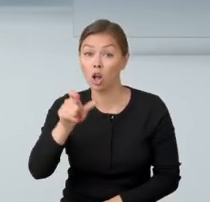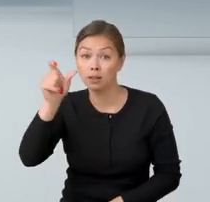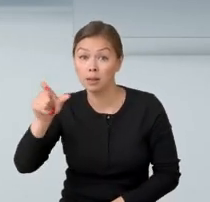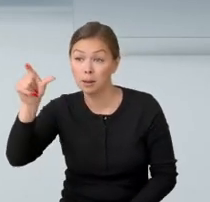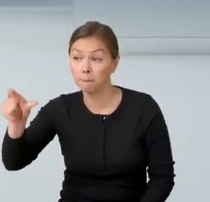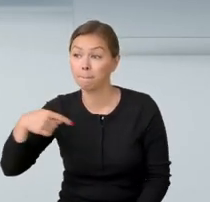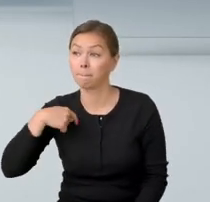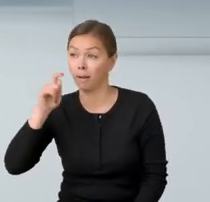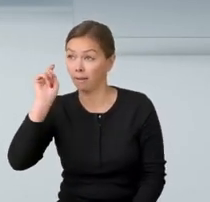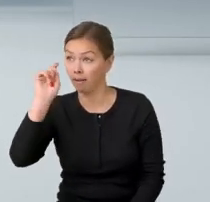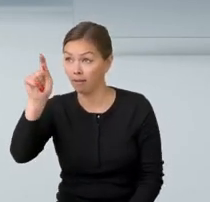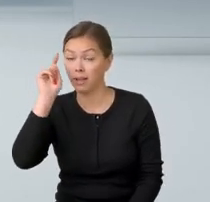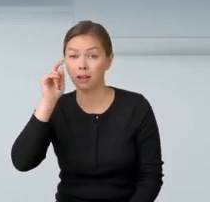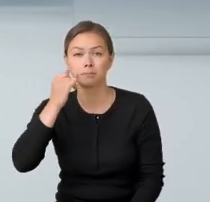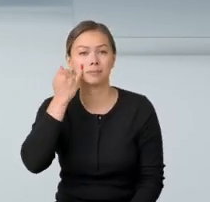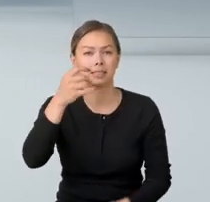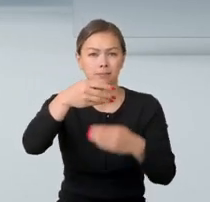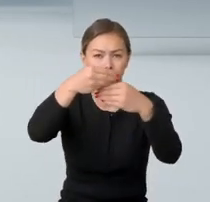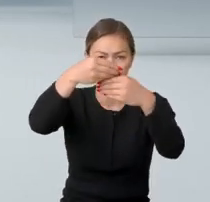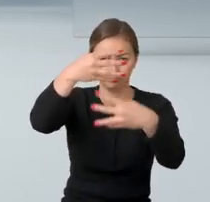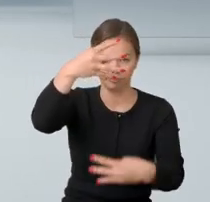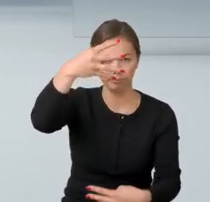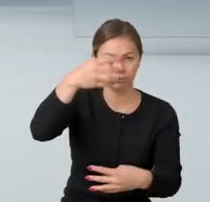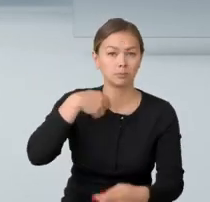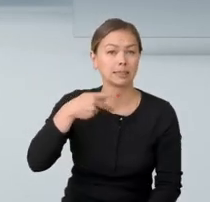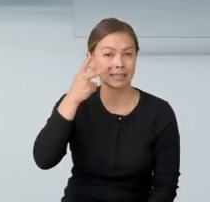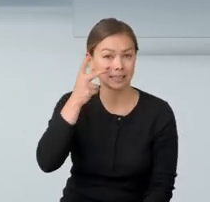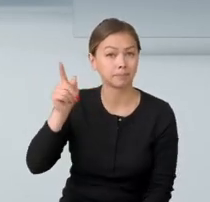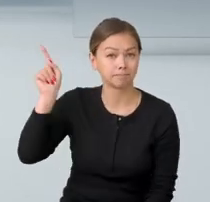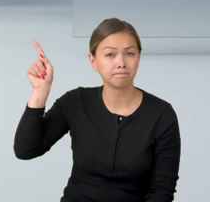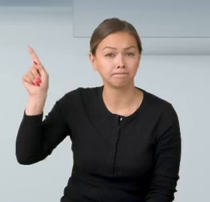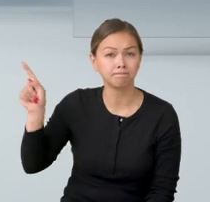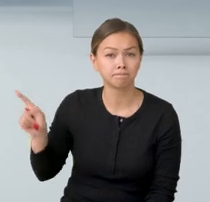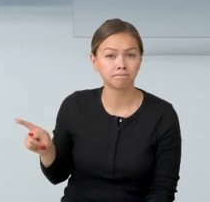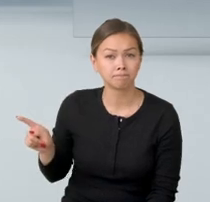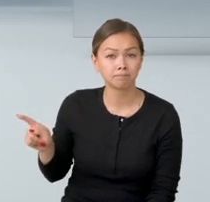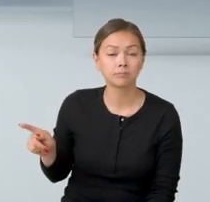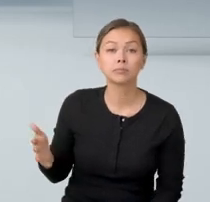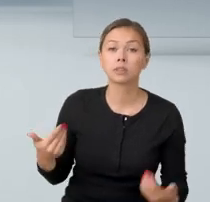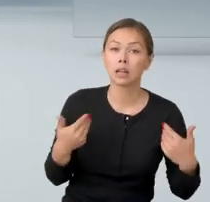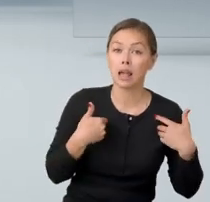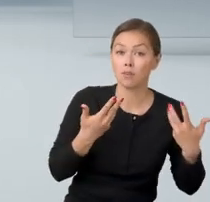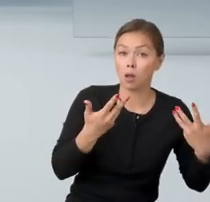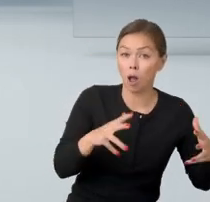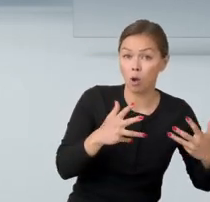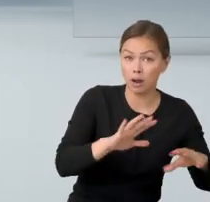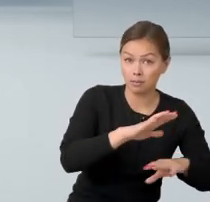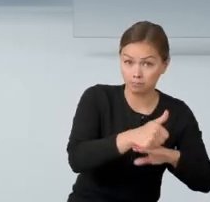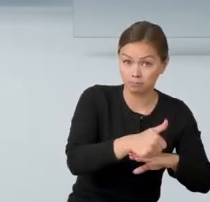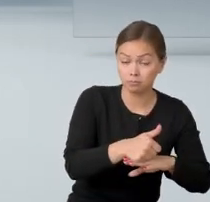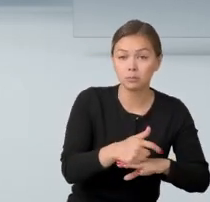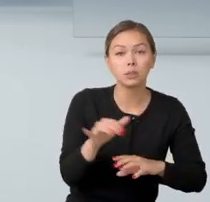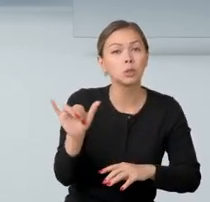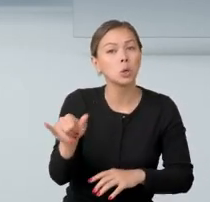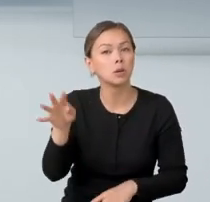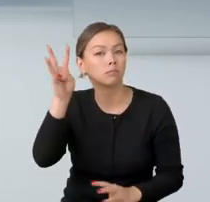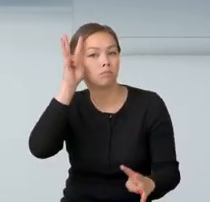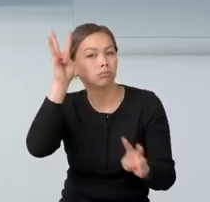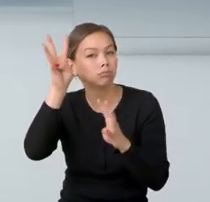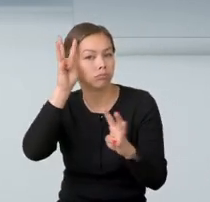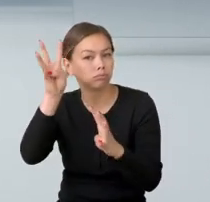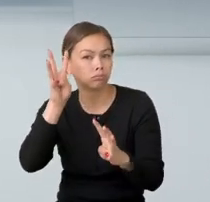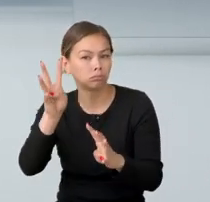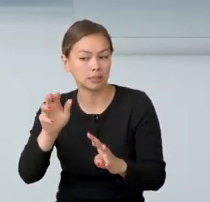in columns I can see all the columns that my table request have I already have some built-in columns and I have customized